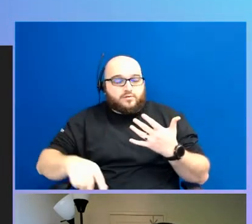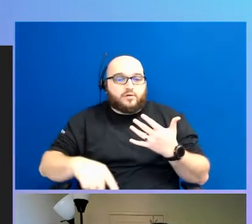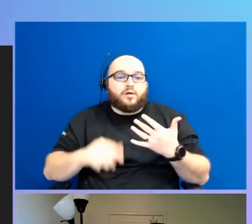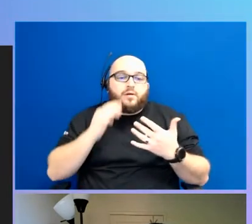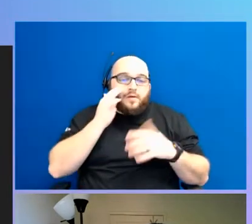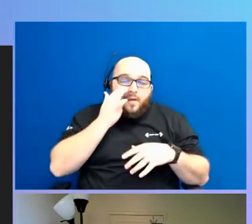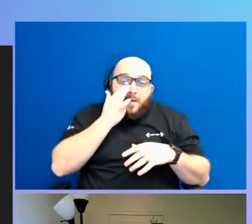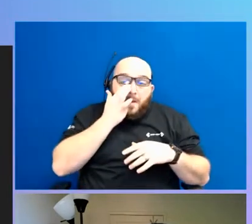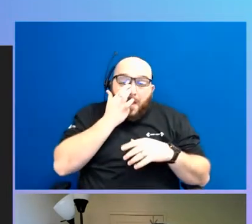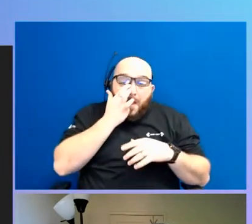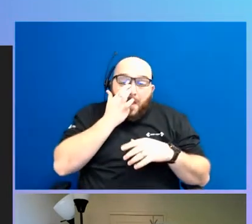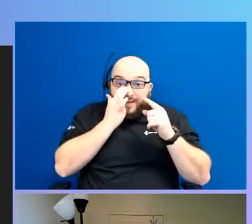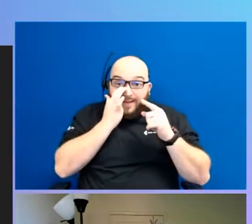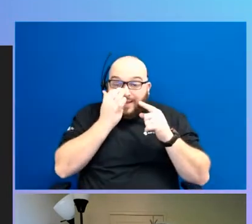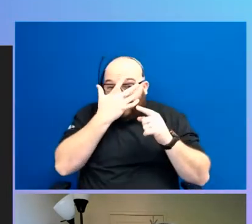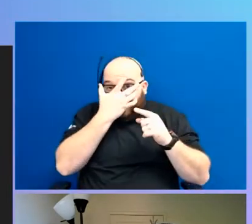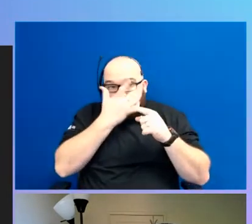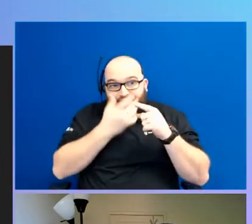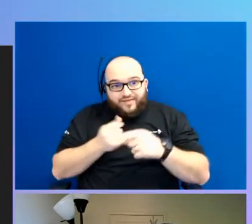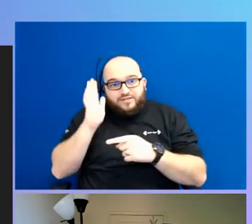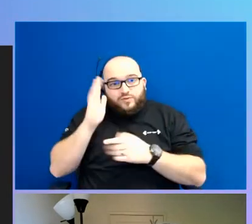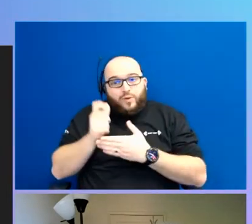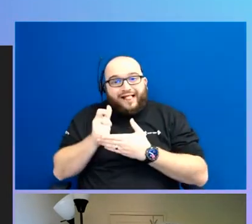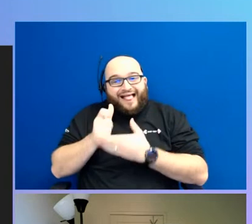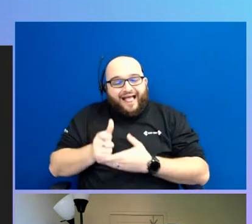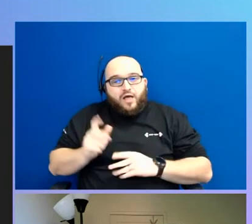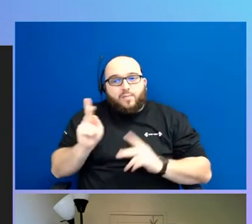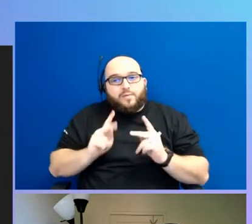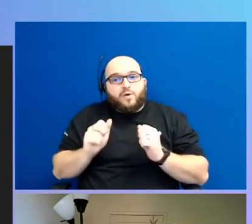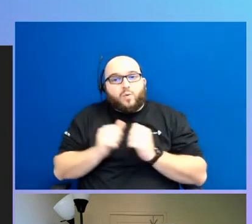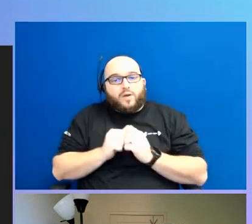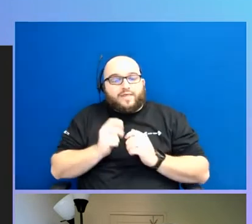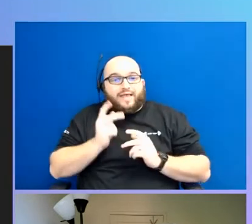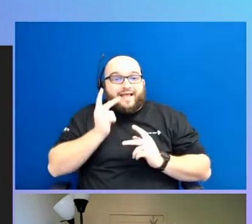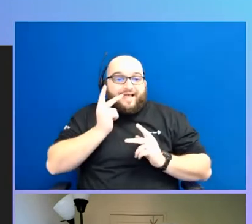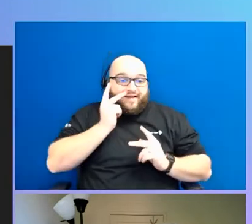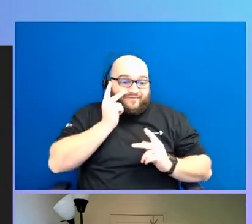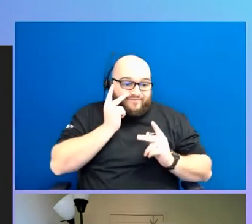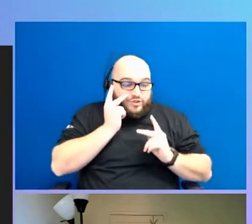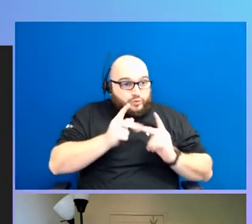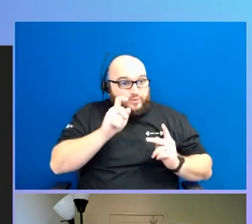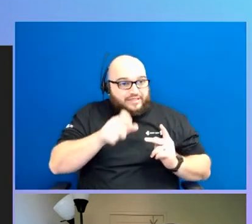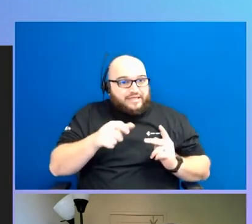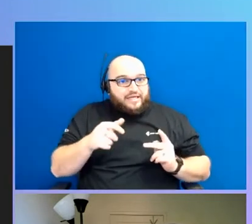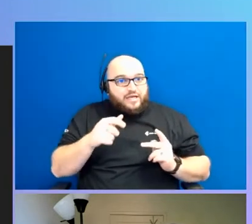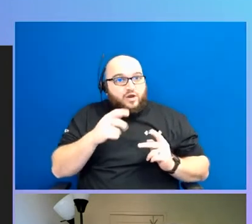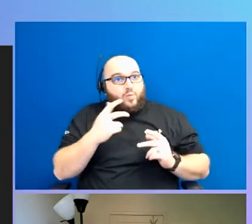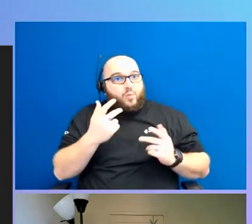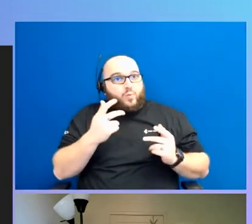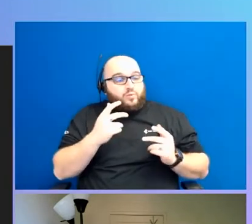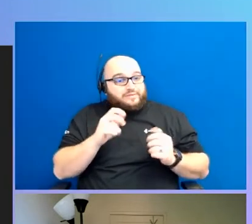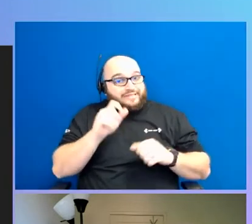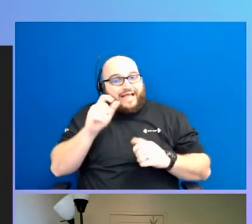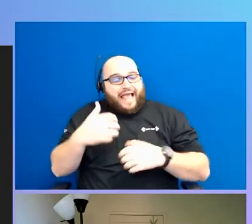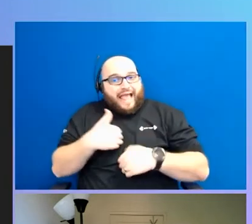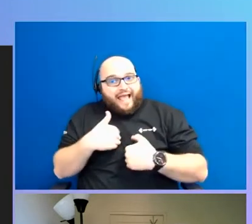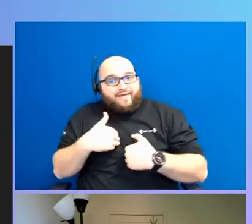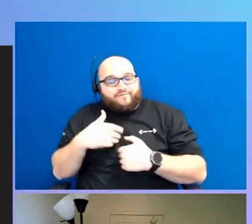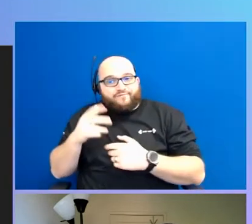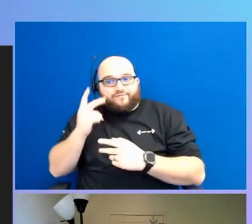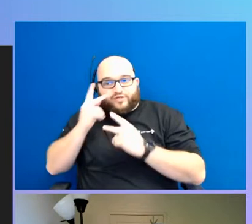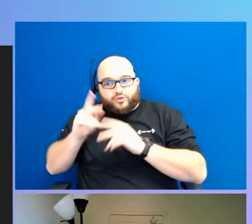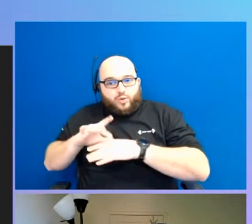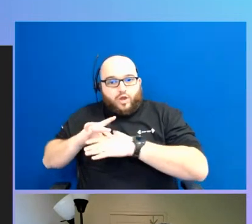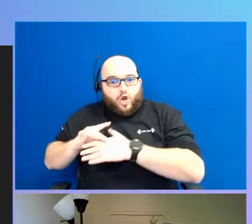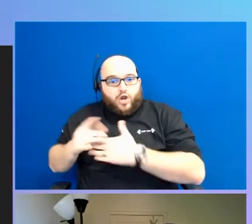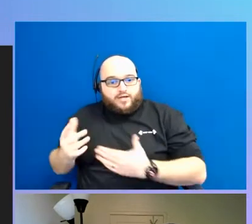this success criterion helps people who have difficulty perceiving visual content. And assistive technology can read text out loud,